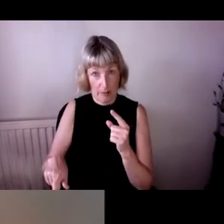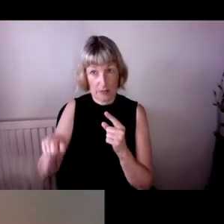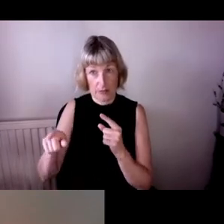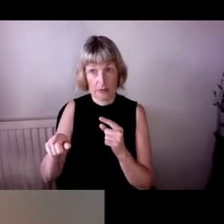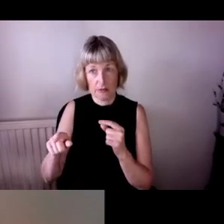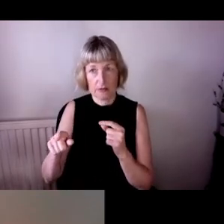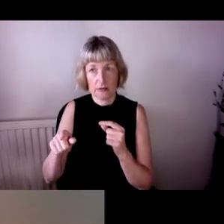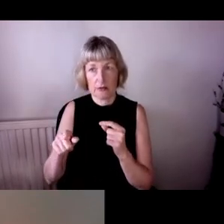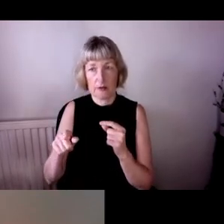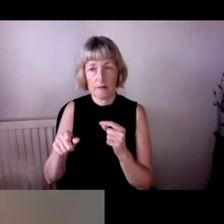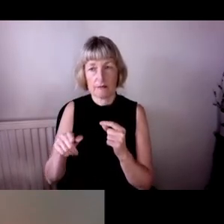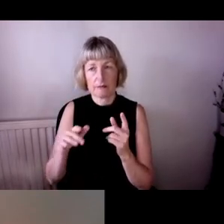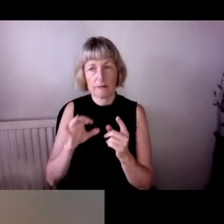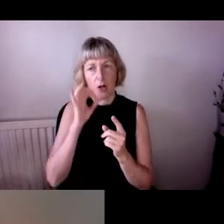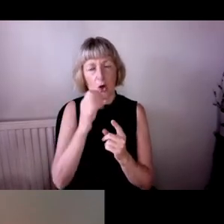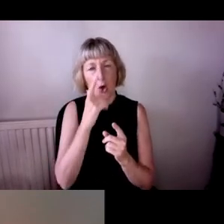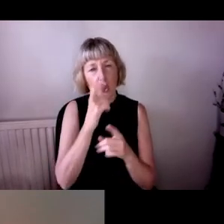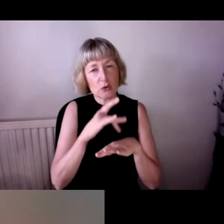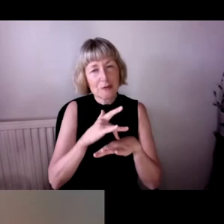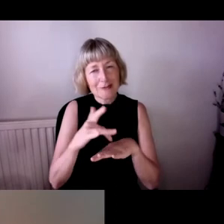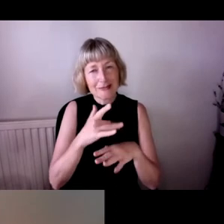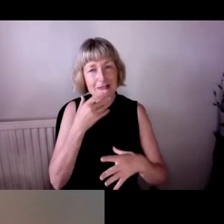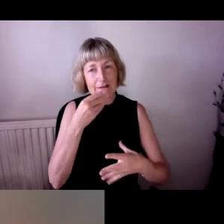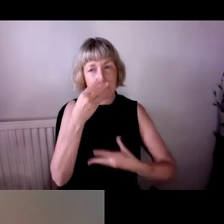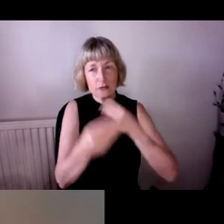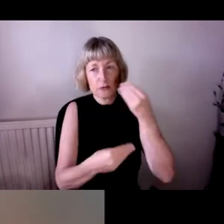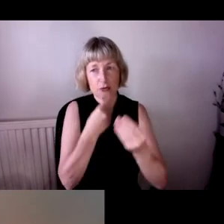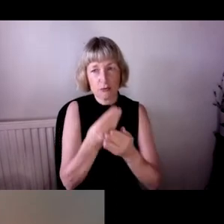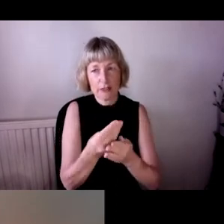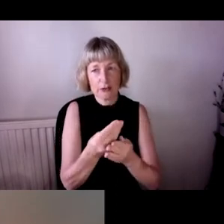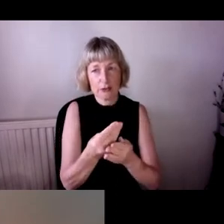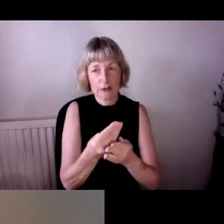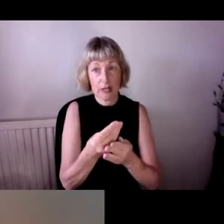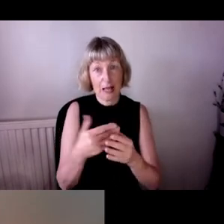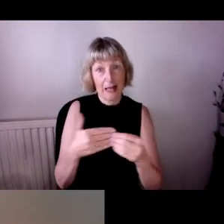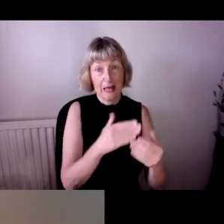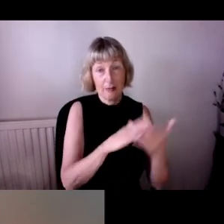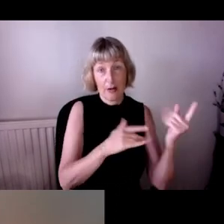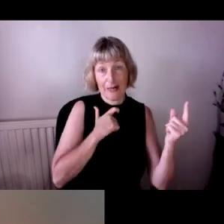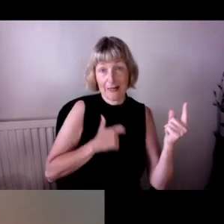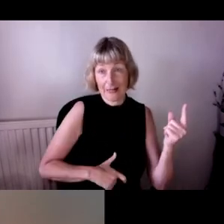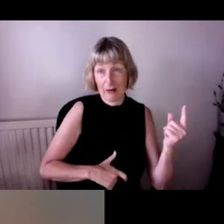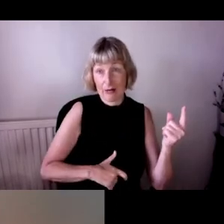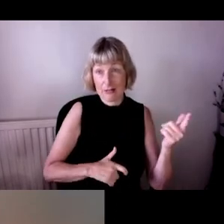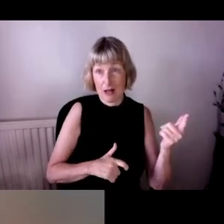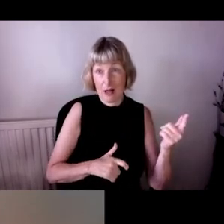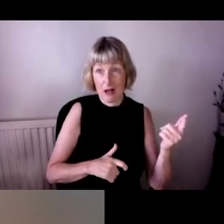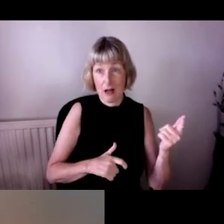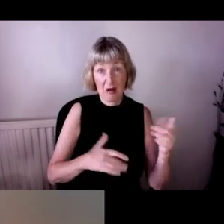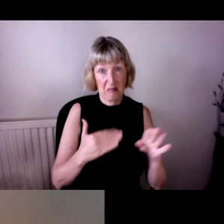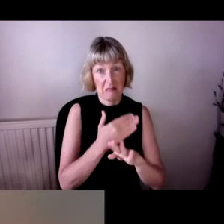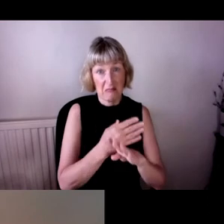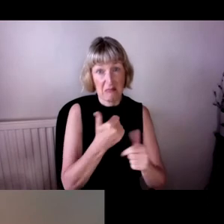could effective and sensitive narration led by a narrator character work in situations where venues and companies cannot afford the technology for audio